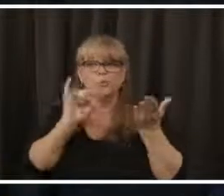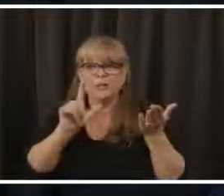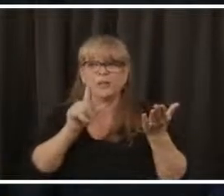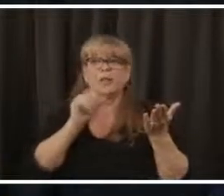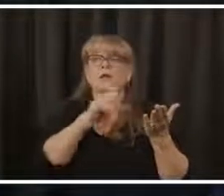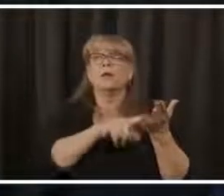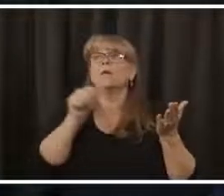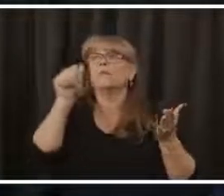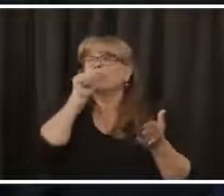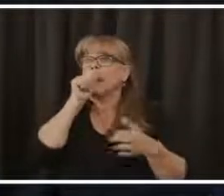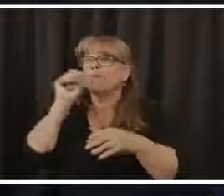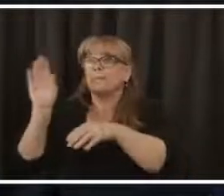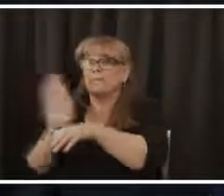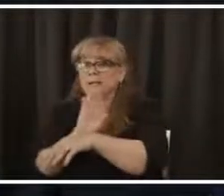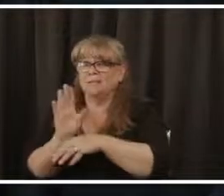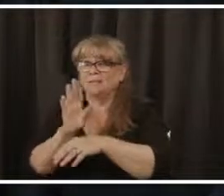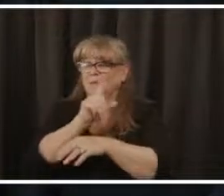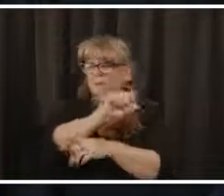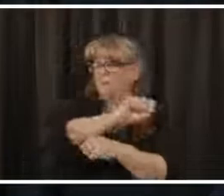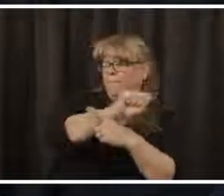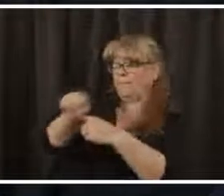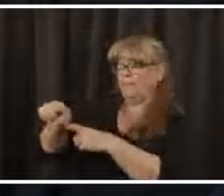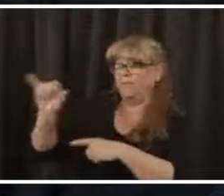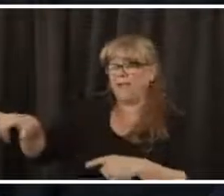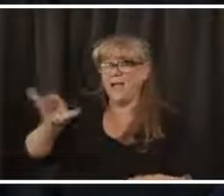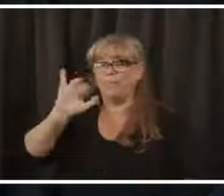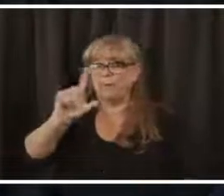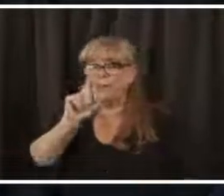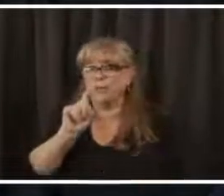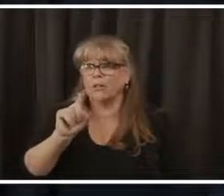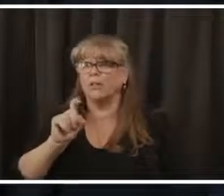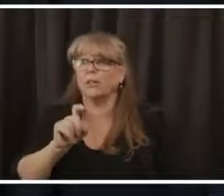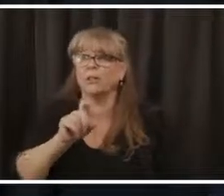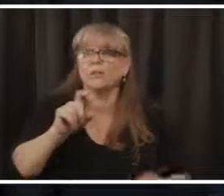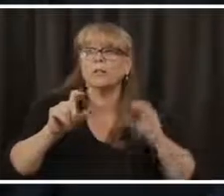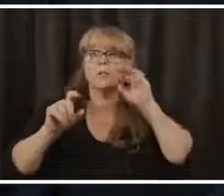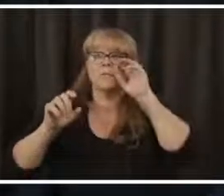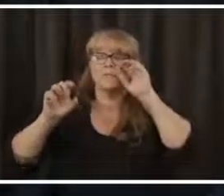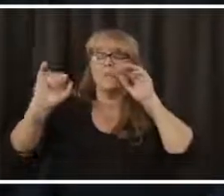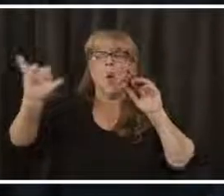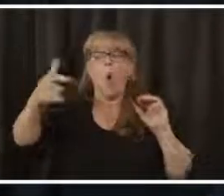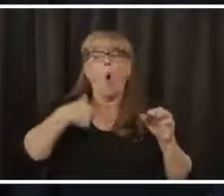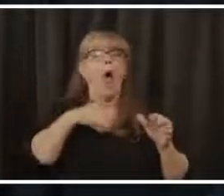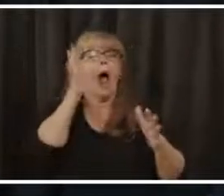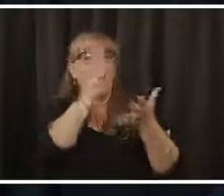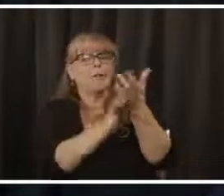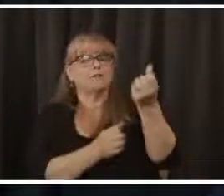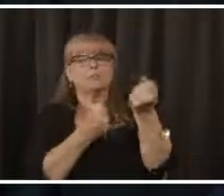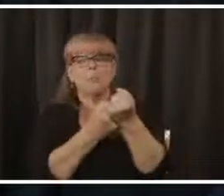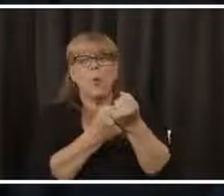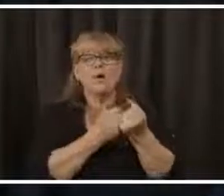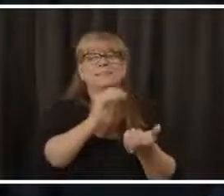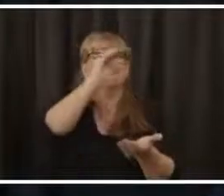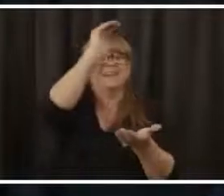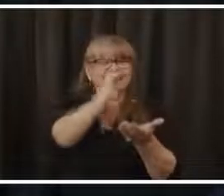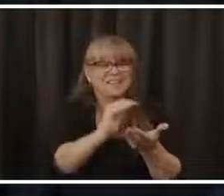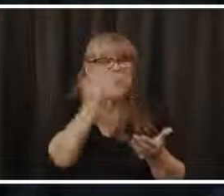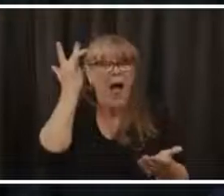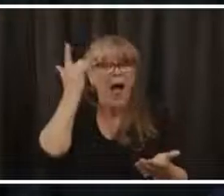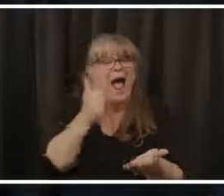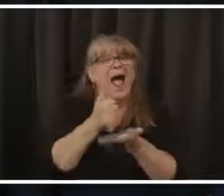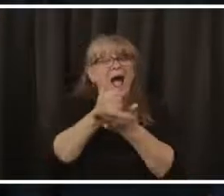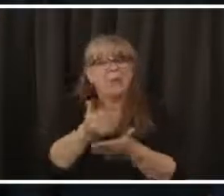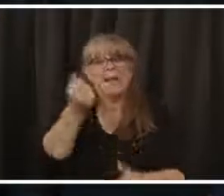again? I'm proud to support a bill that will save Colorado consumers 18% on health care, on premiums,